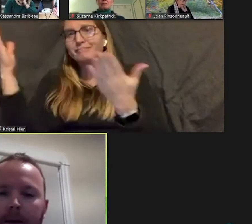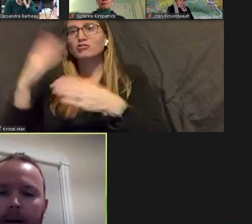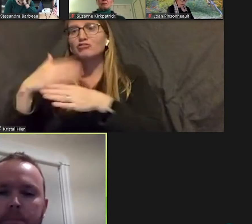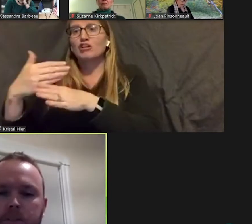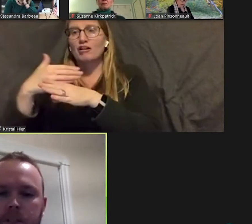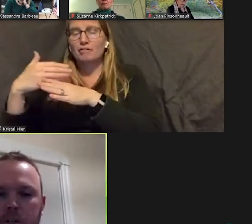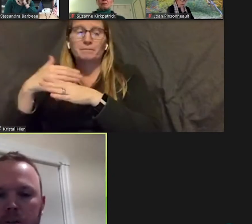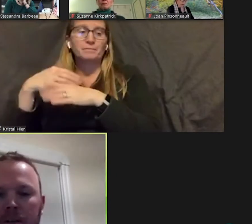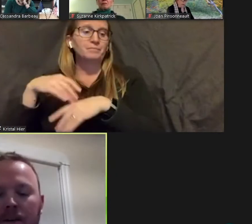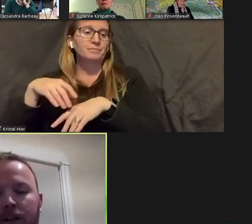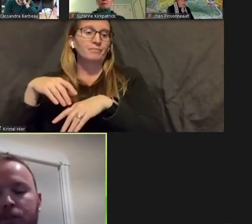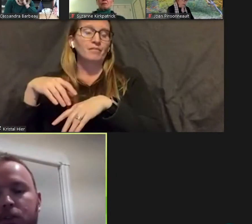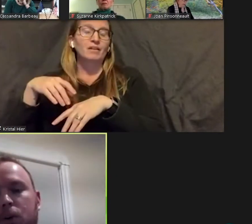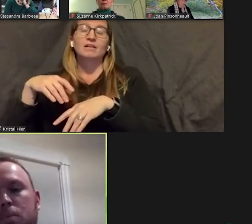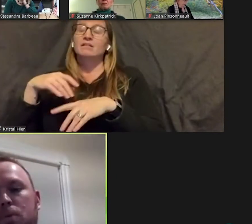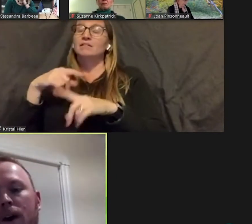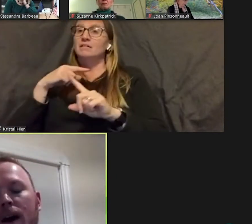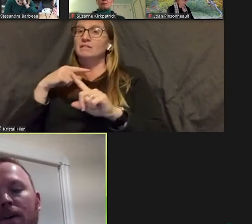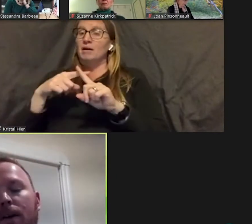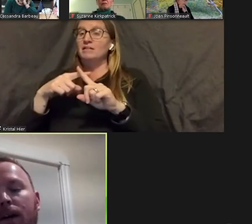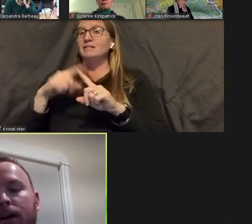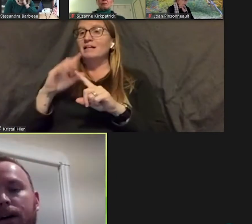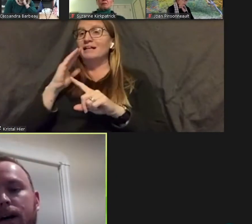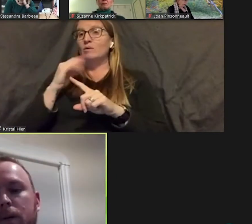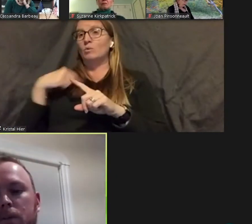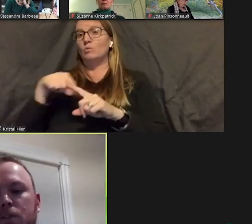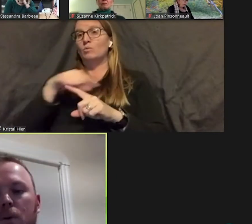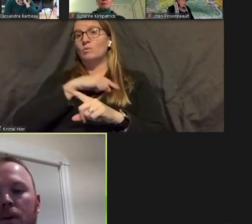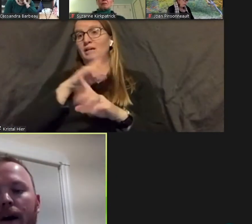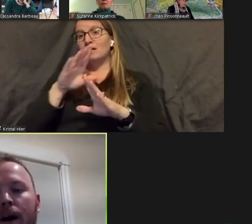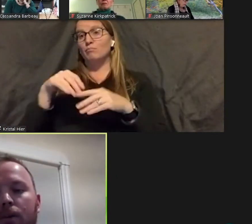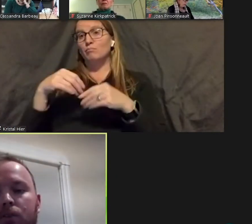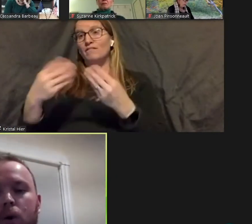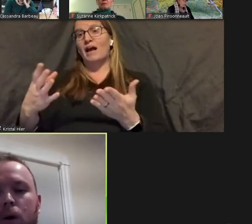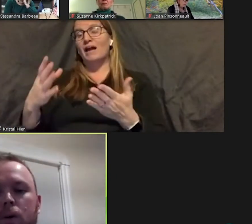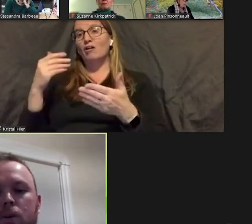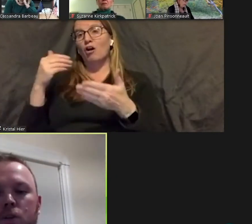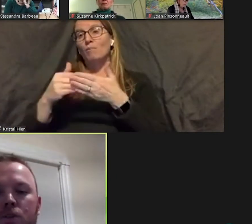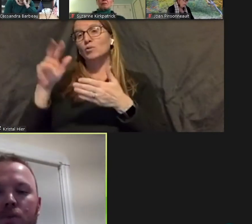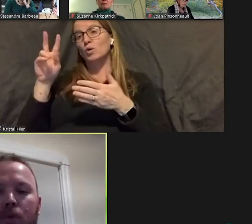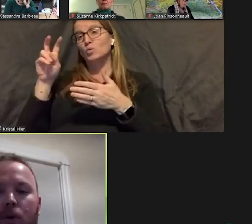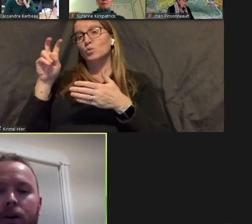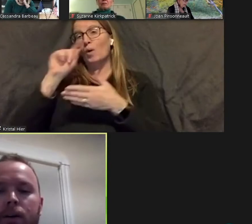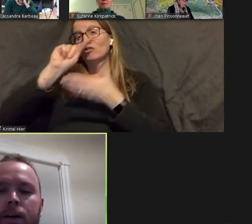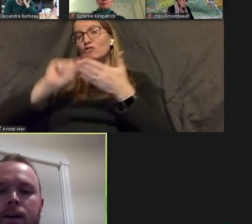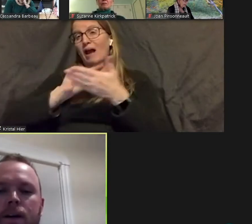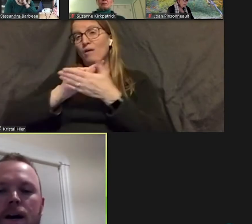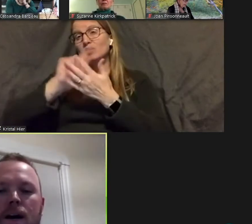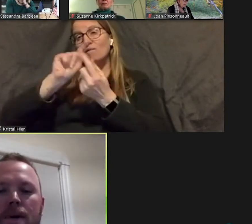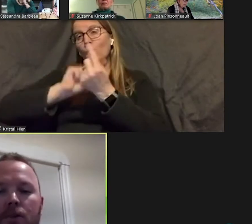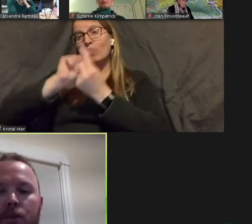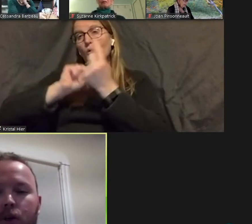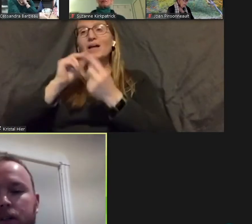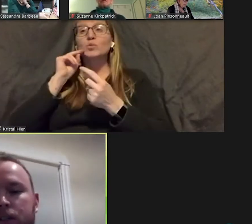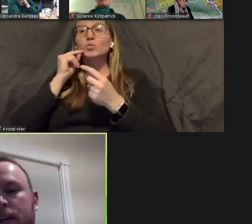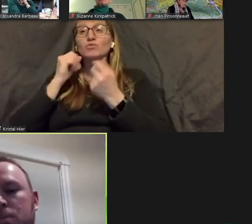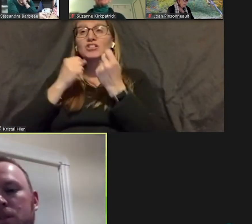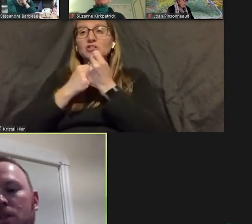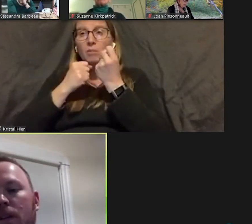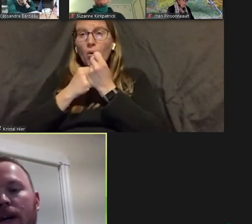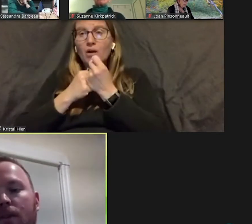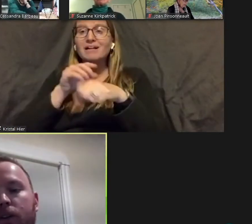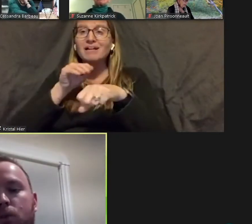resources. Additionally, SVCOA provided nearly 200 hours of one-on-one nutrition support and